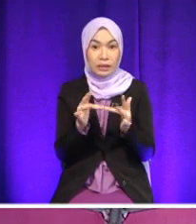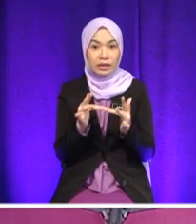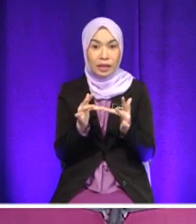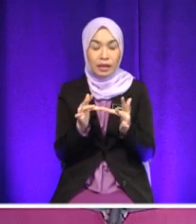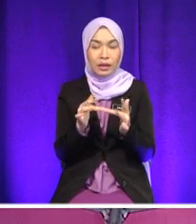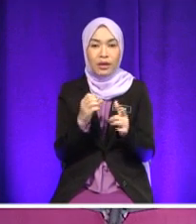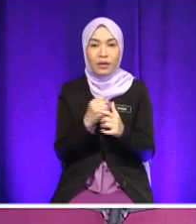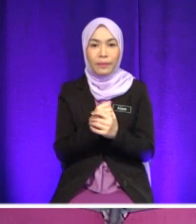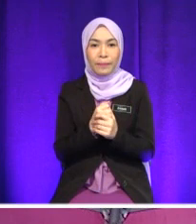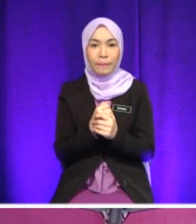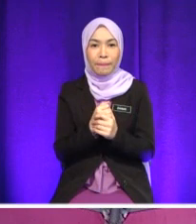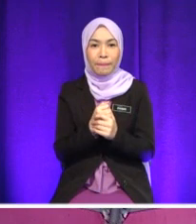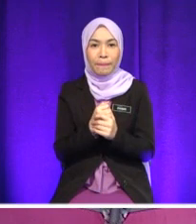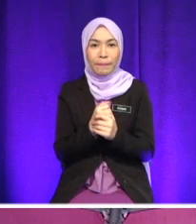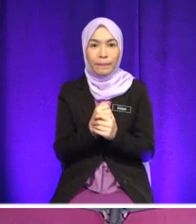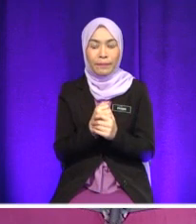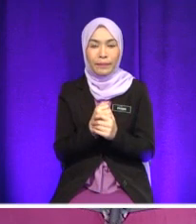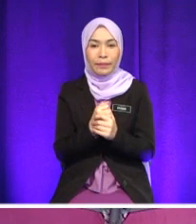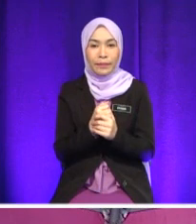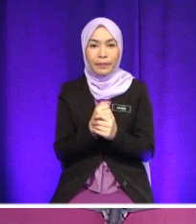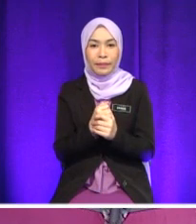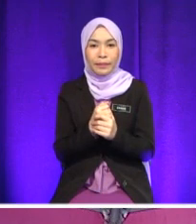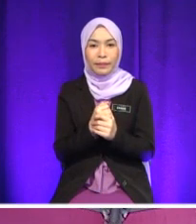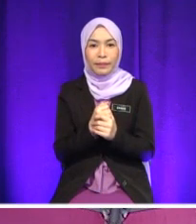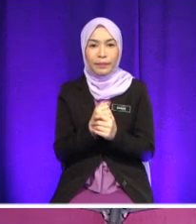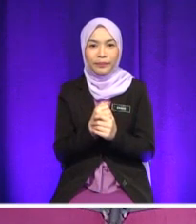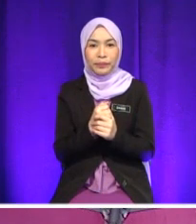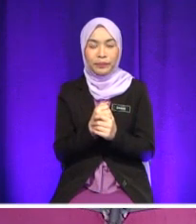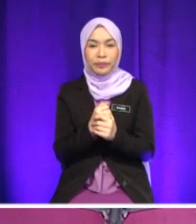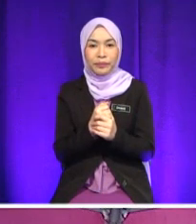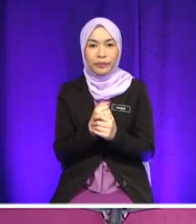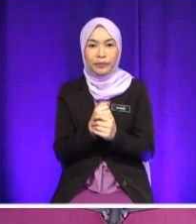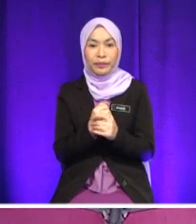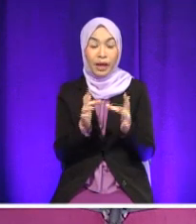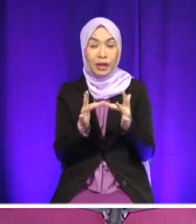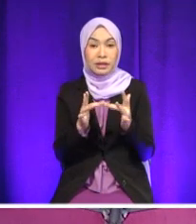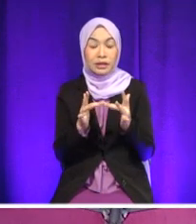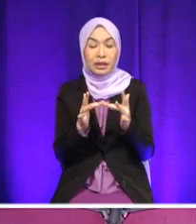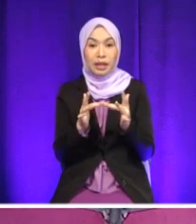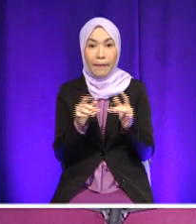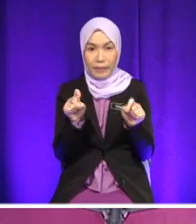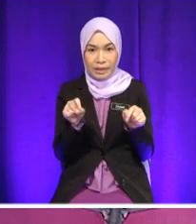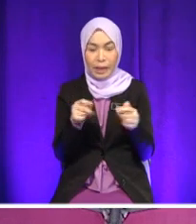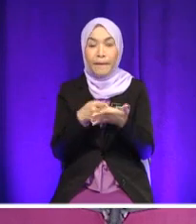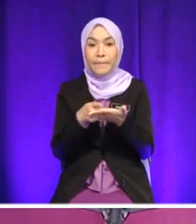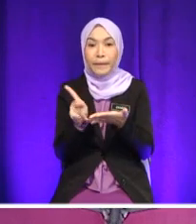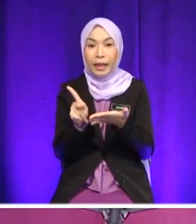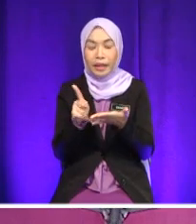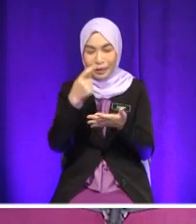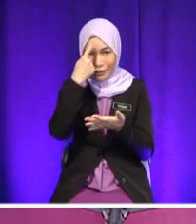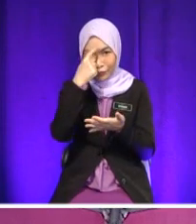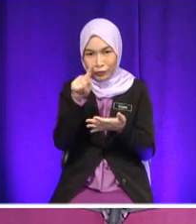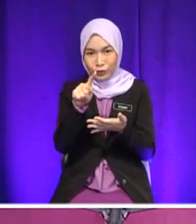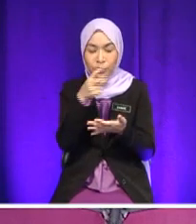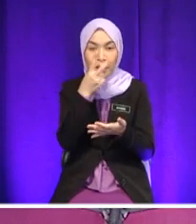use the premium versions or sometimes some website you have to pay for it, then only the